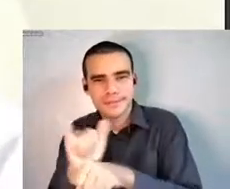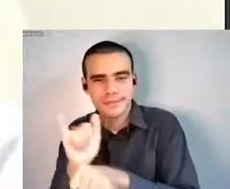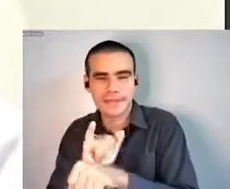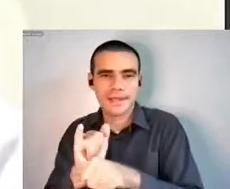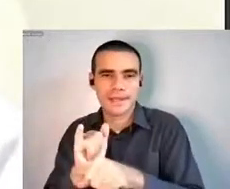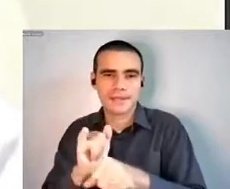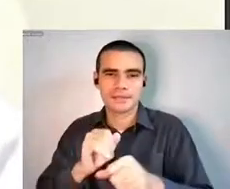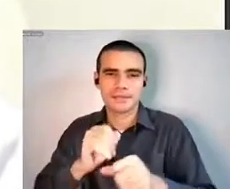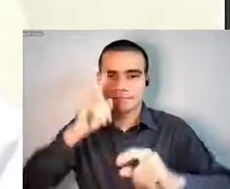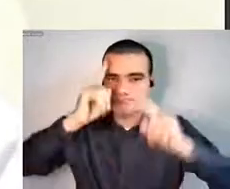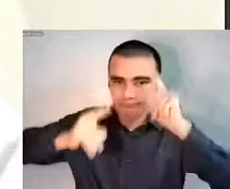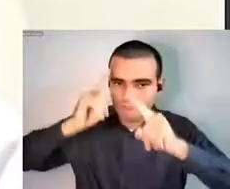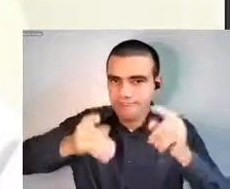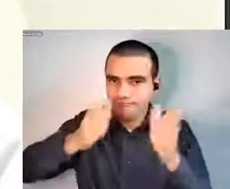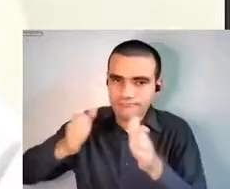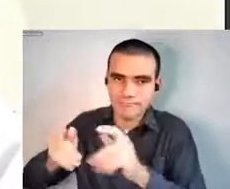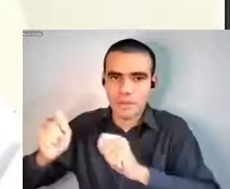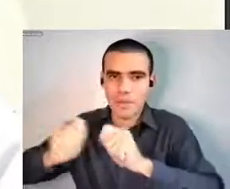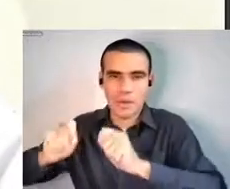these strategies?